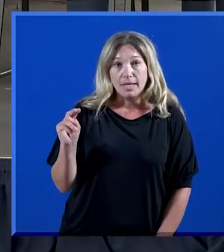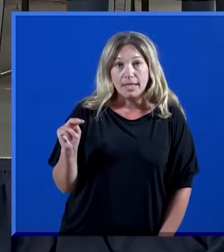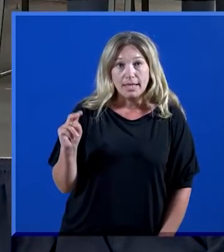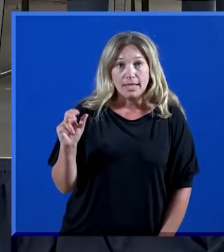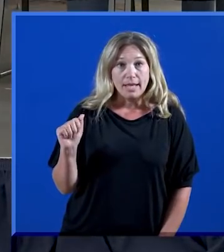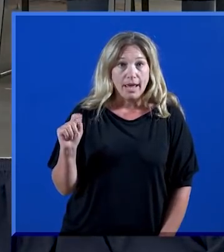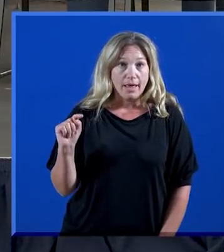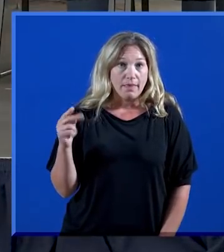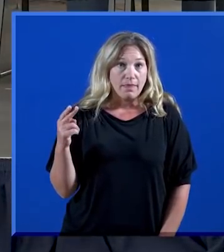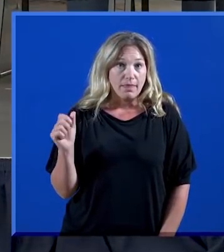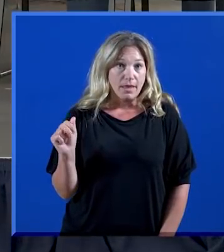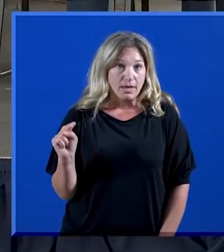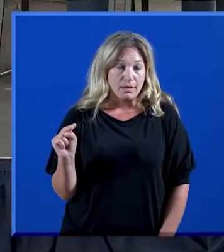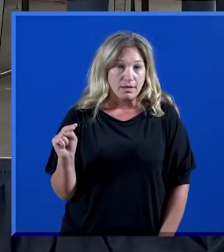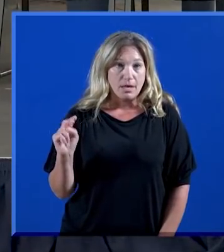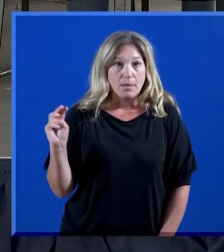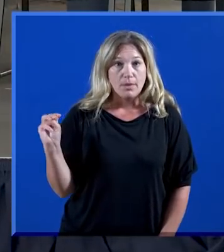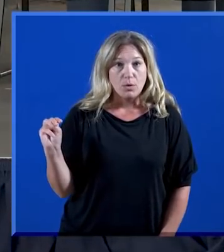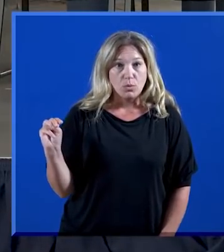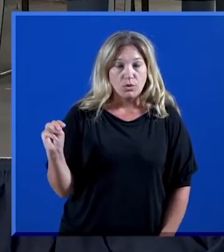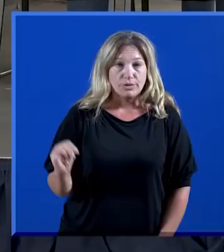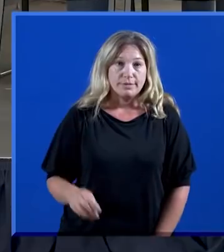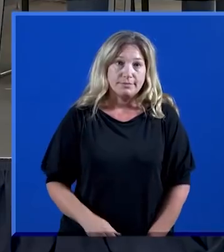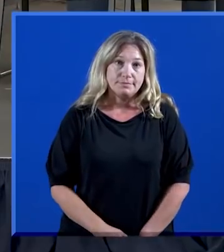Nathan McCord.